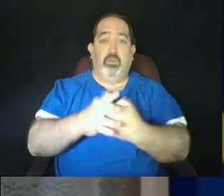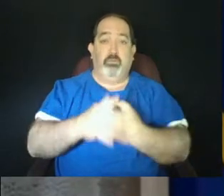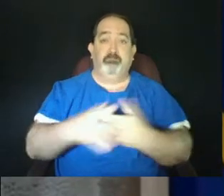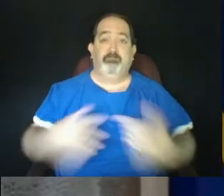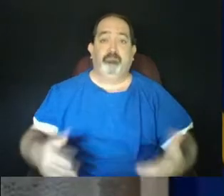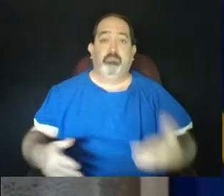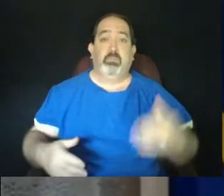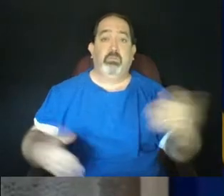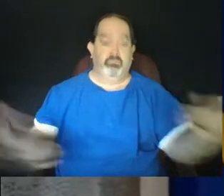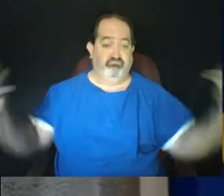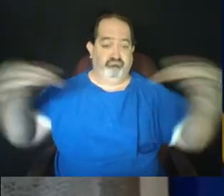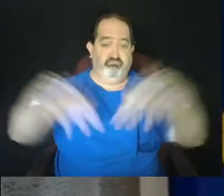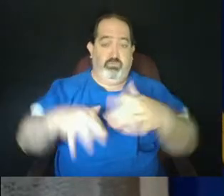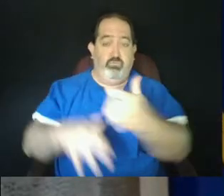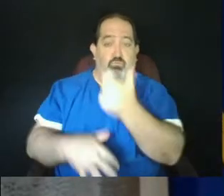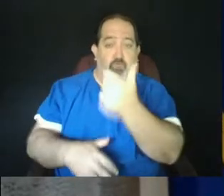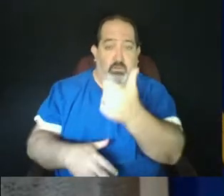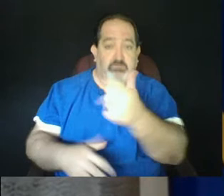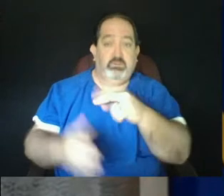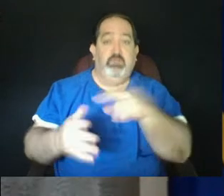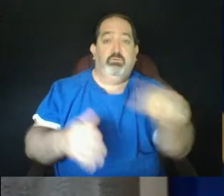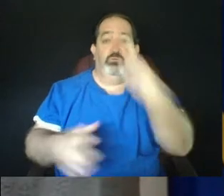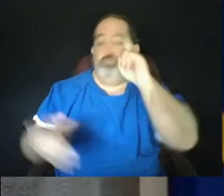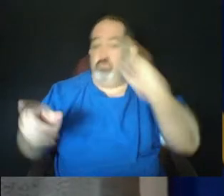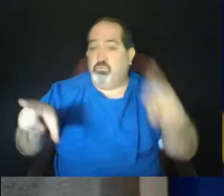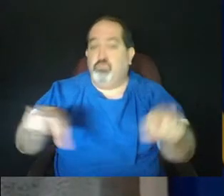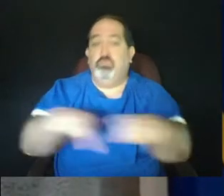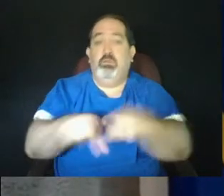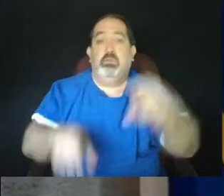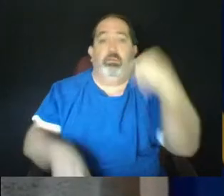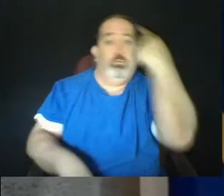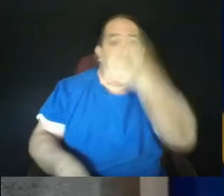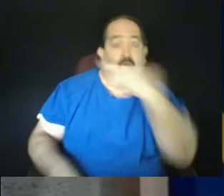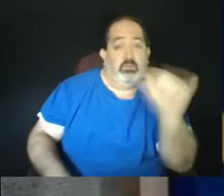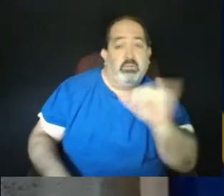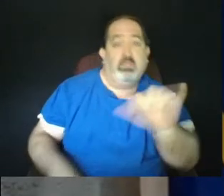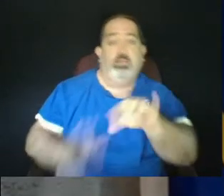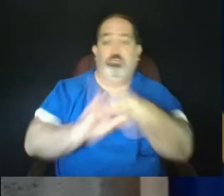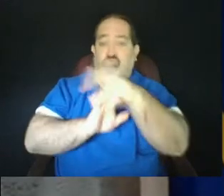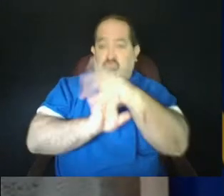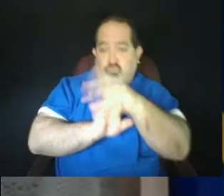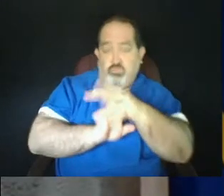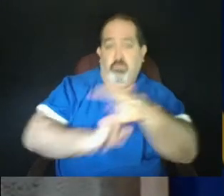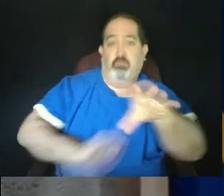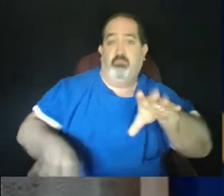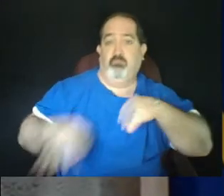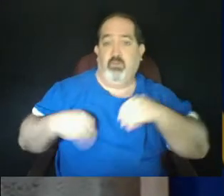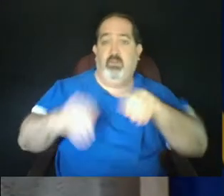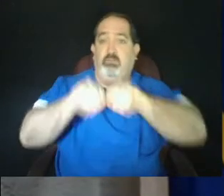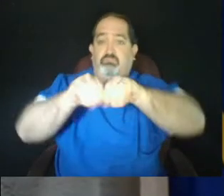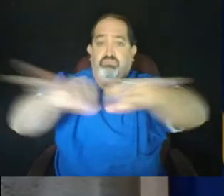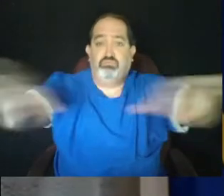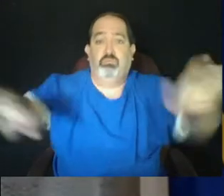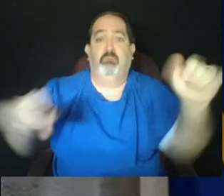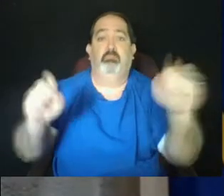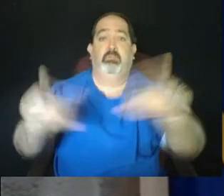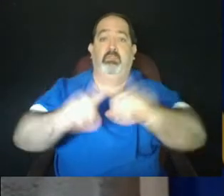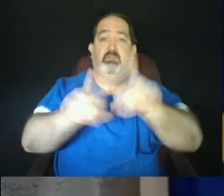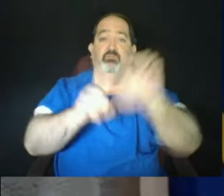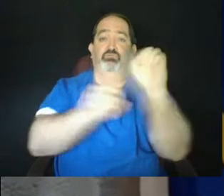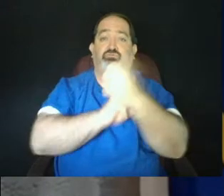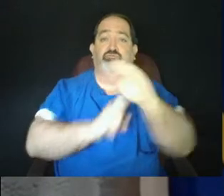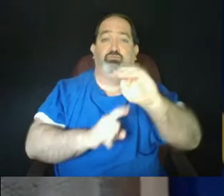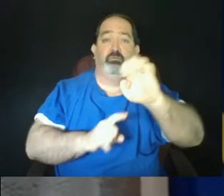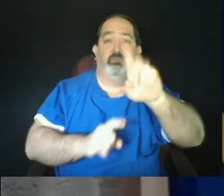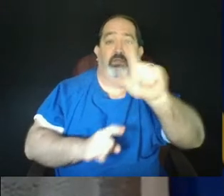By attending, you agree to have your likeness and voice recorded and rebroadcast on all social media channels. Please make sure